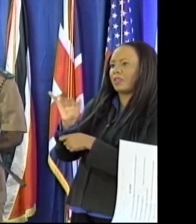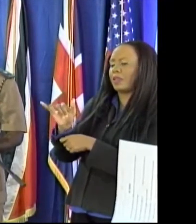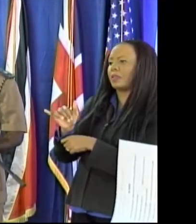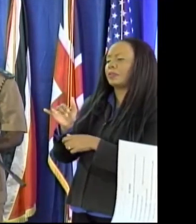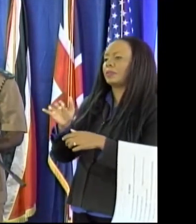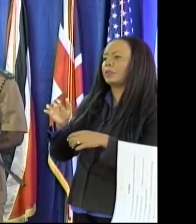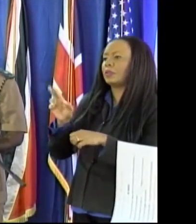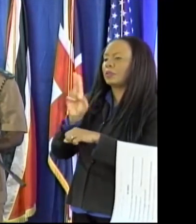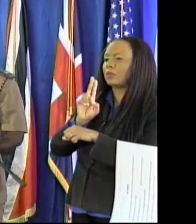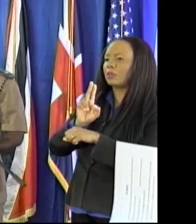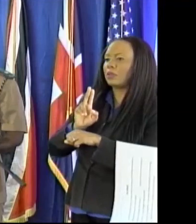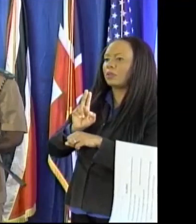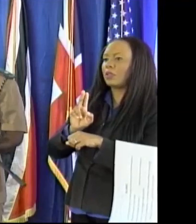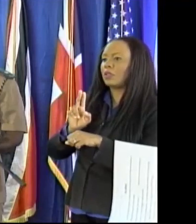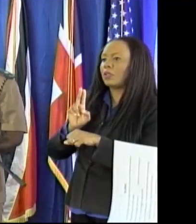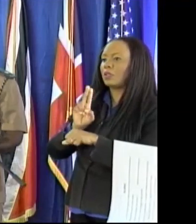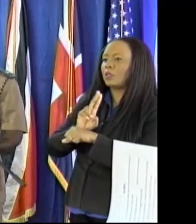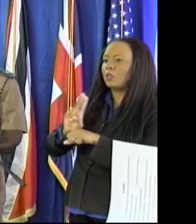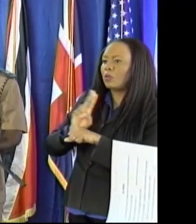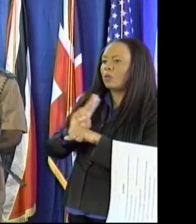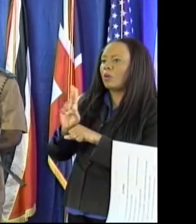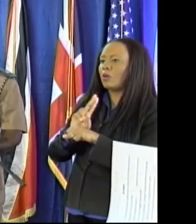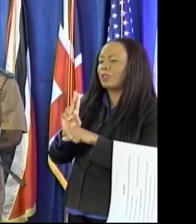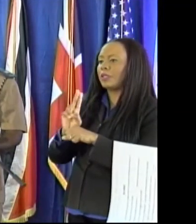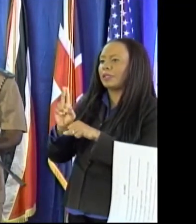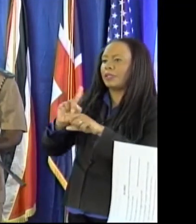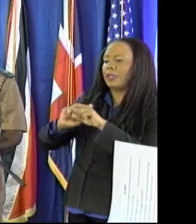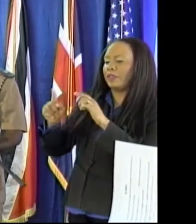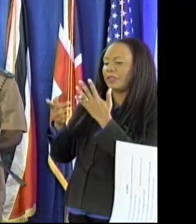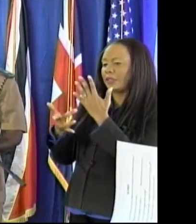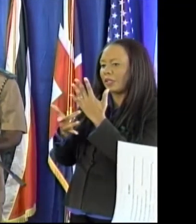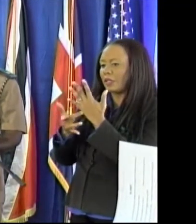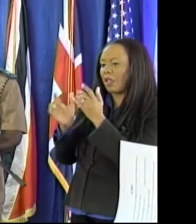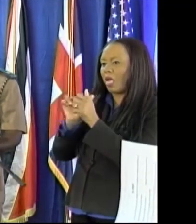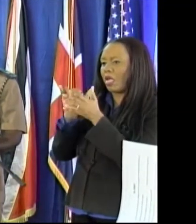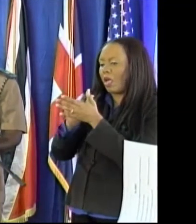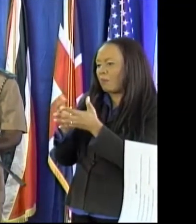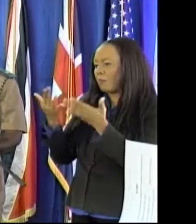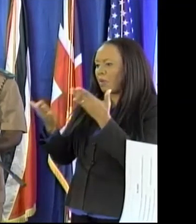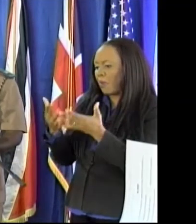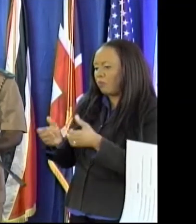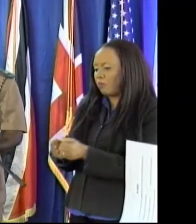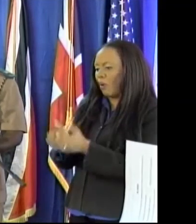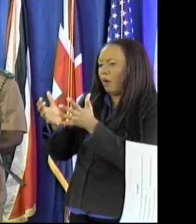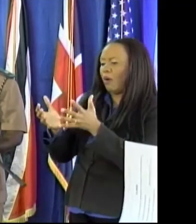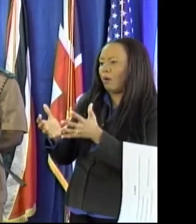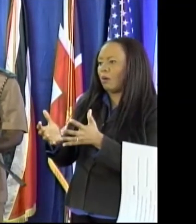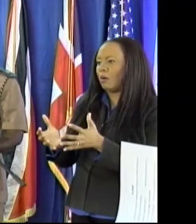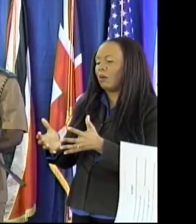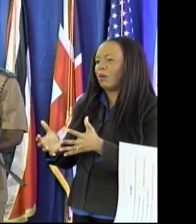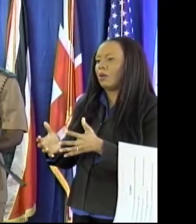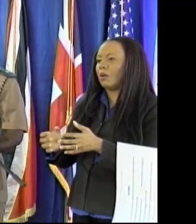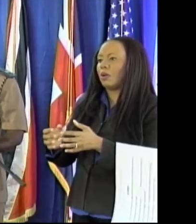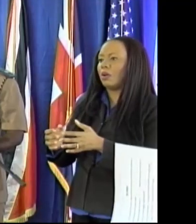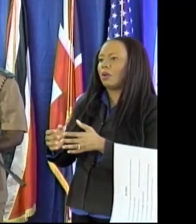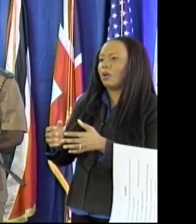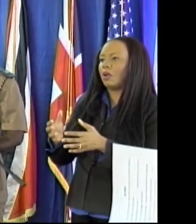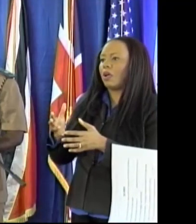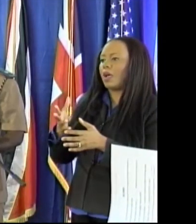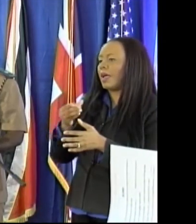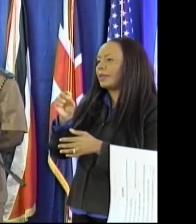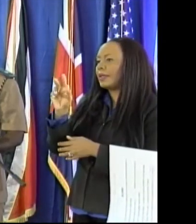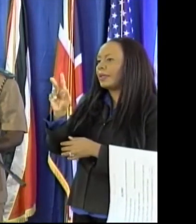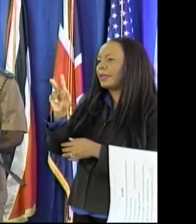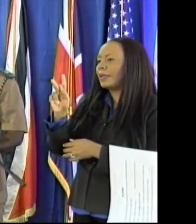use of improvised explosive devices, threats to key government infrastructure, and